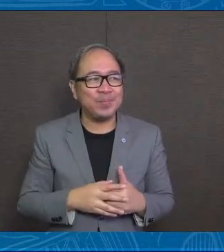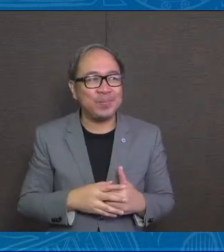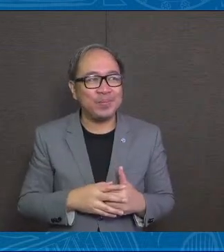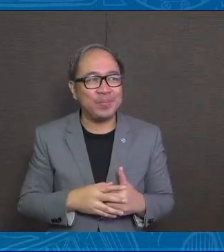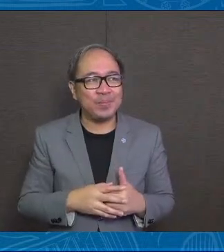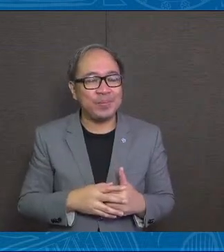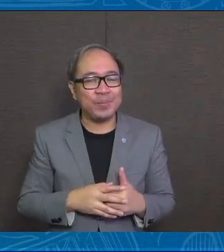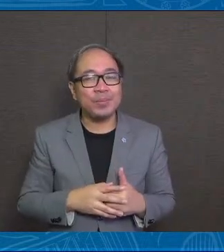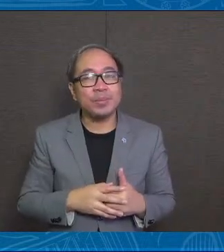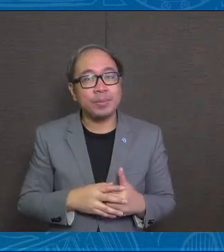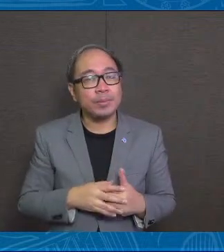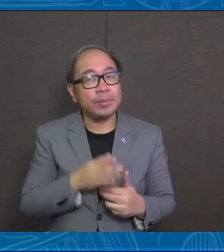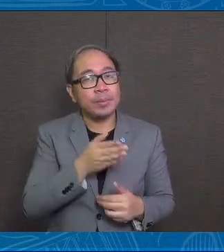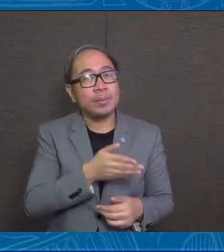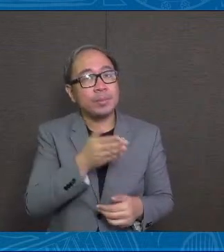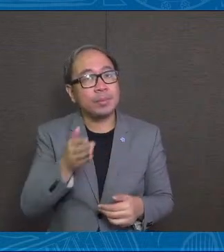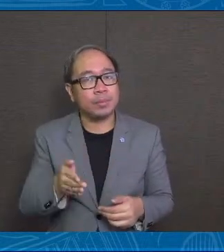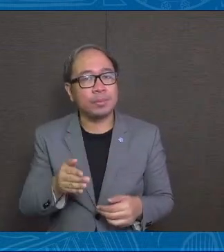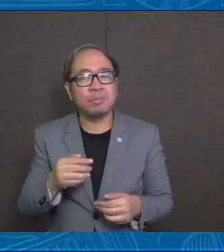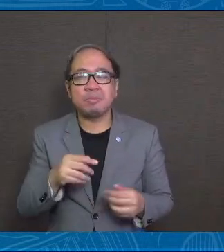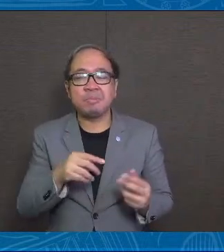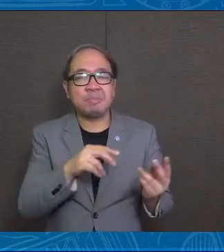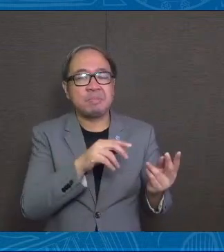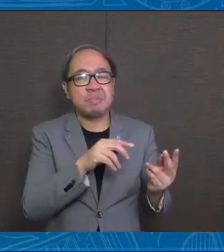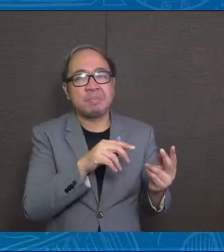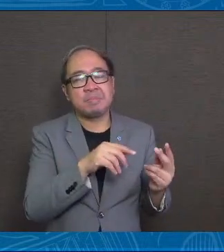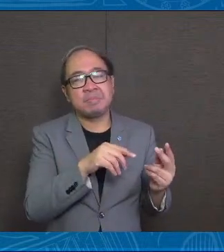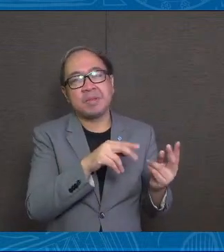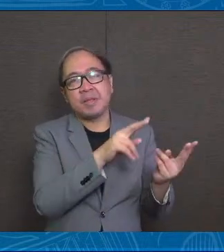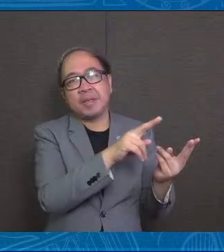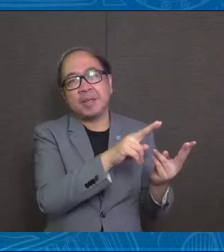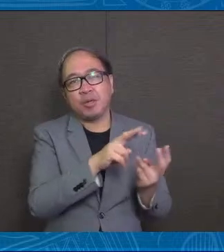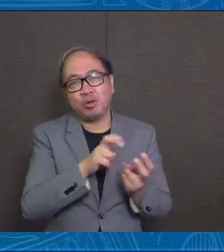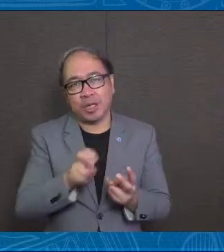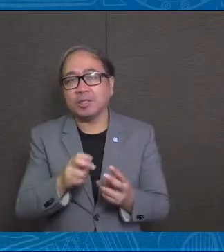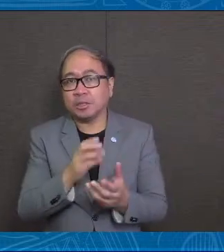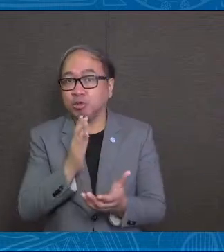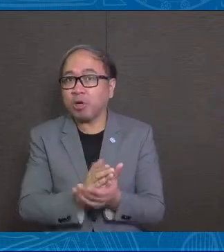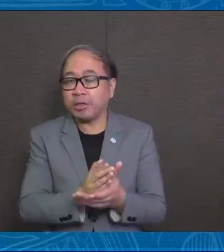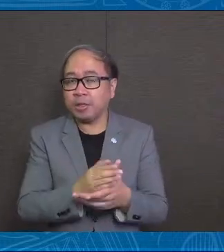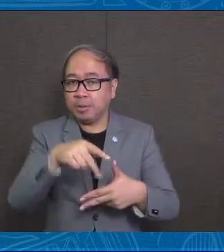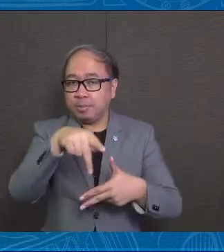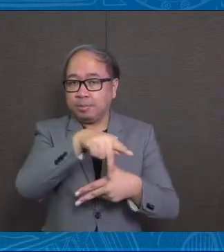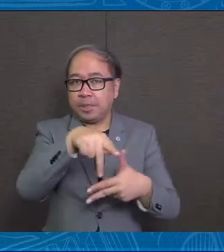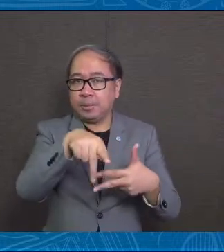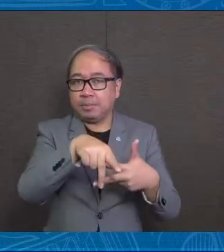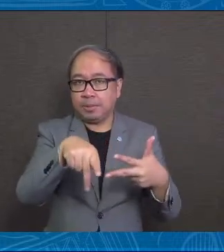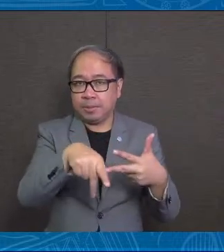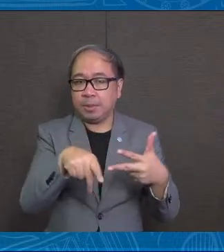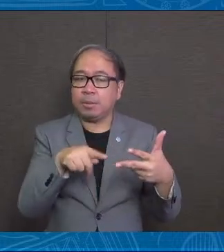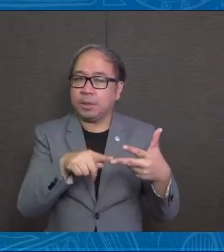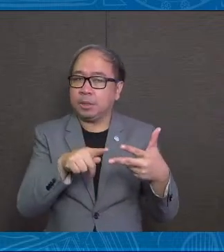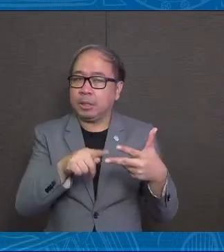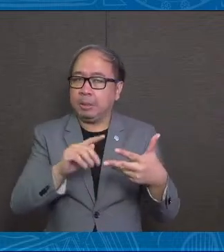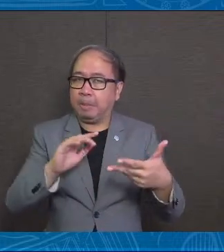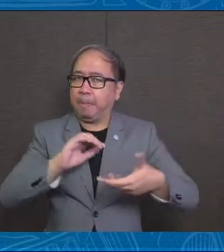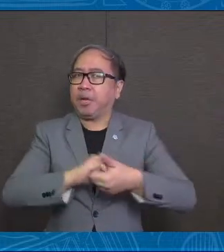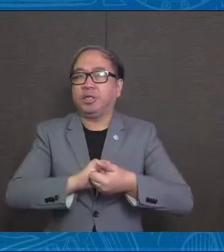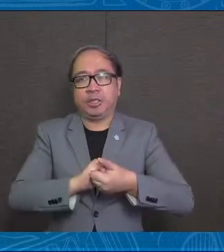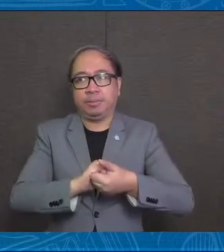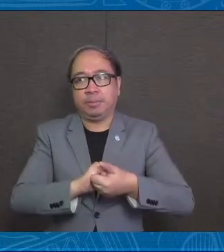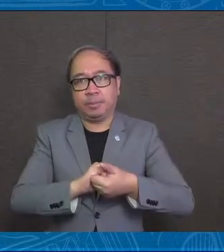Mr. Kaur? Yeah, I'm going to echo, PPP, yes, but partnership. Yeah, there's so much